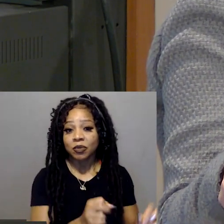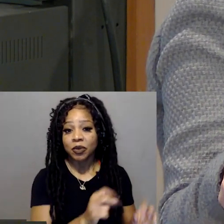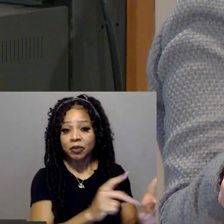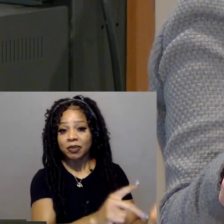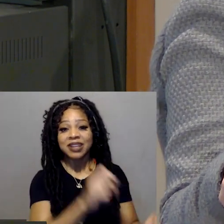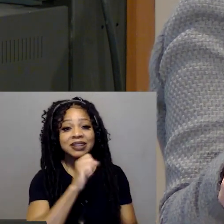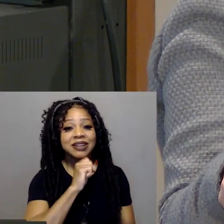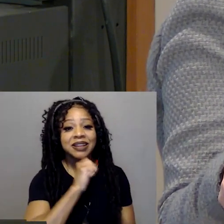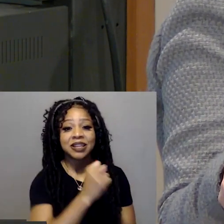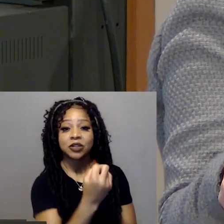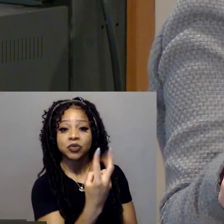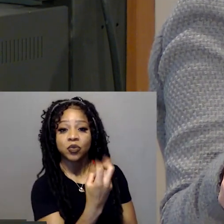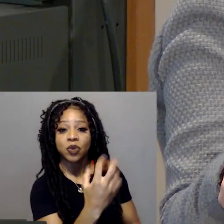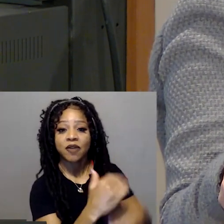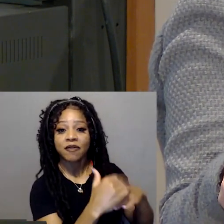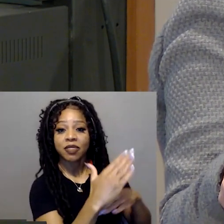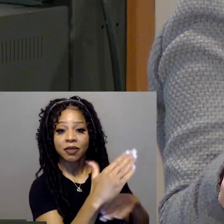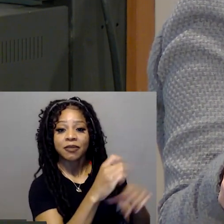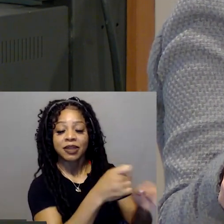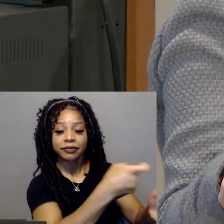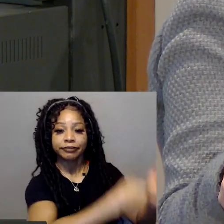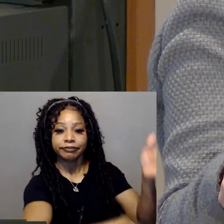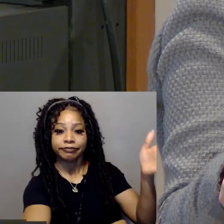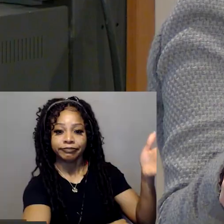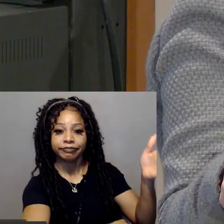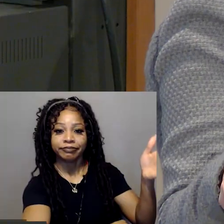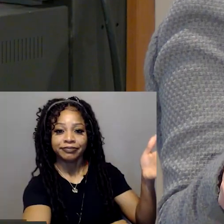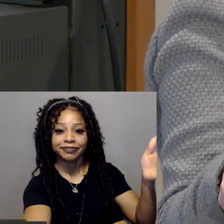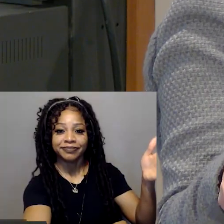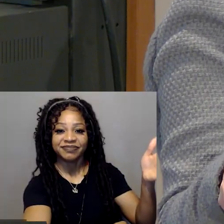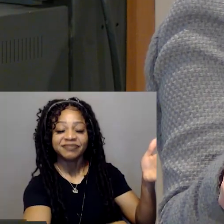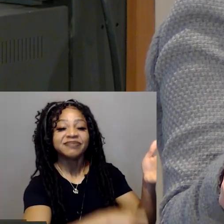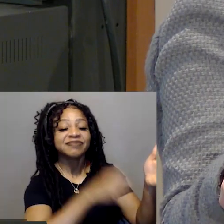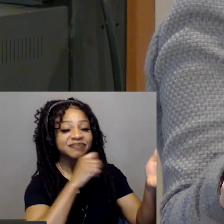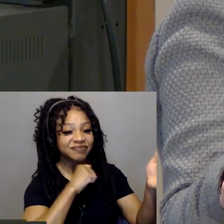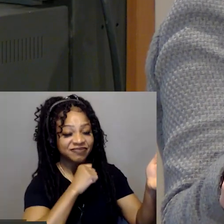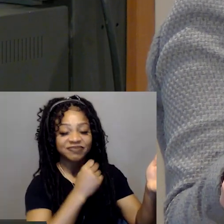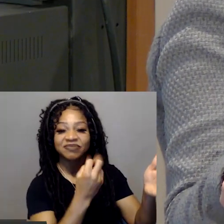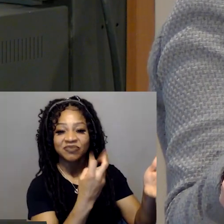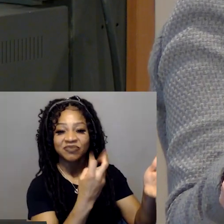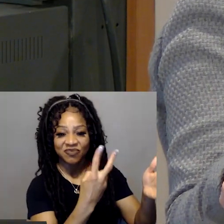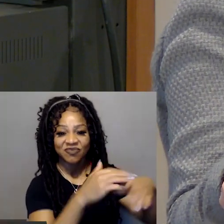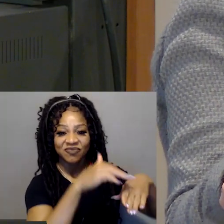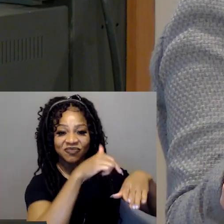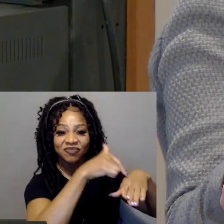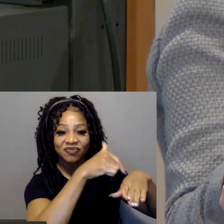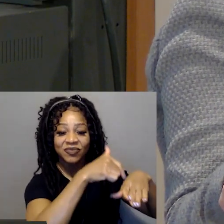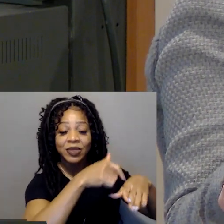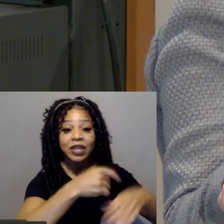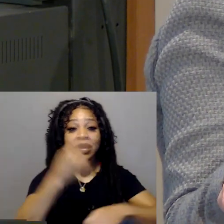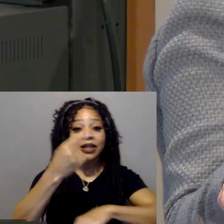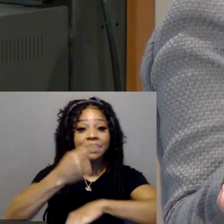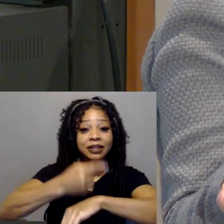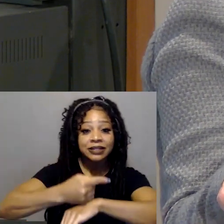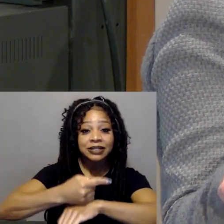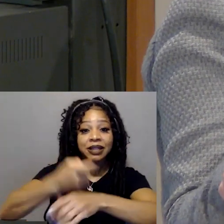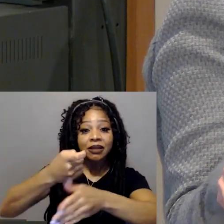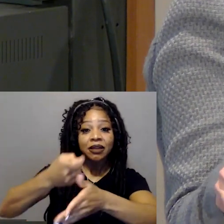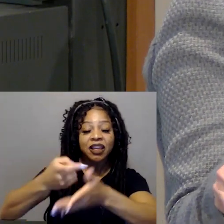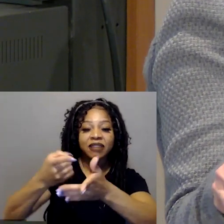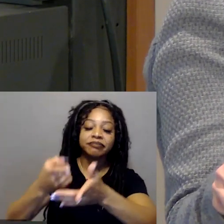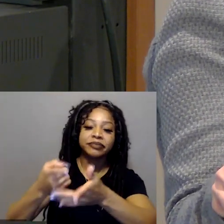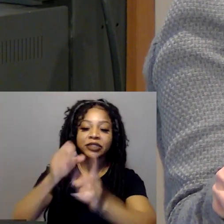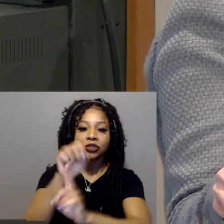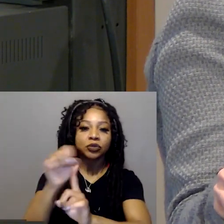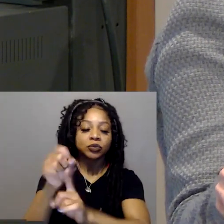person 12 and up to be charged. So 12 is and it's the day that the offense took place is